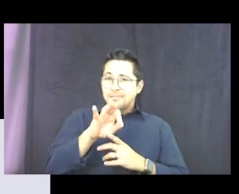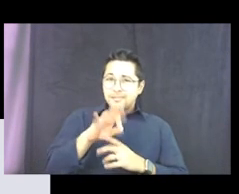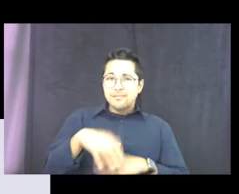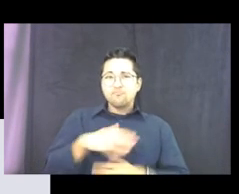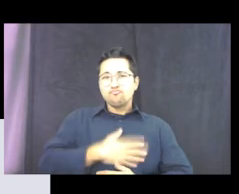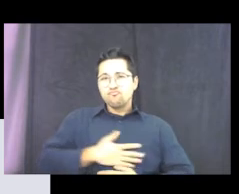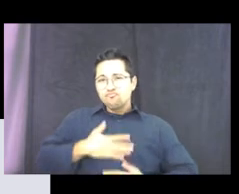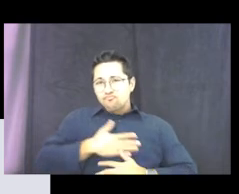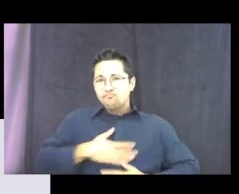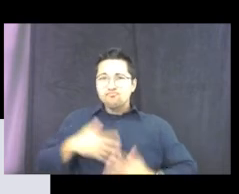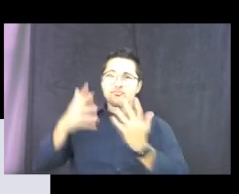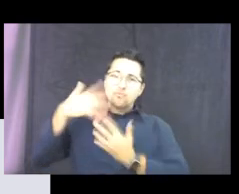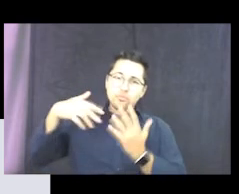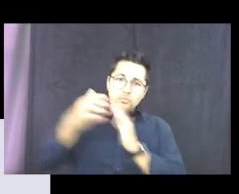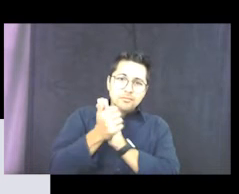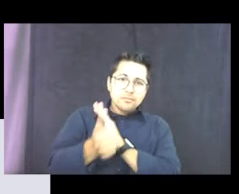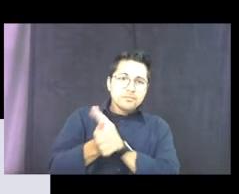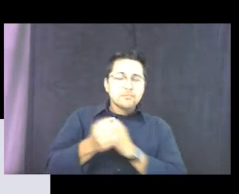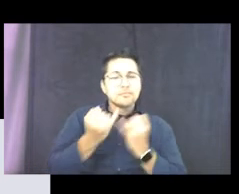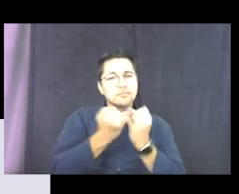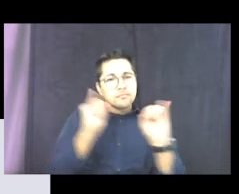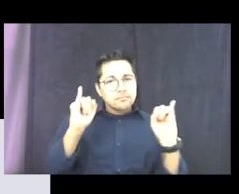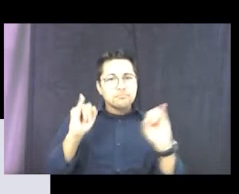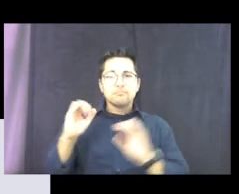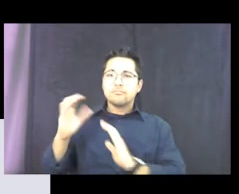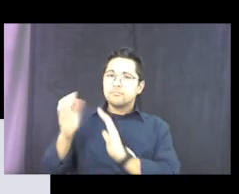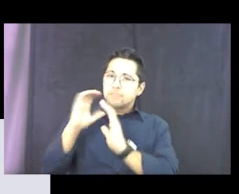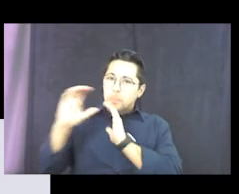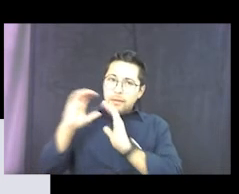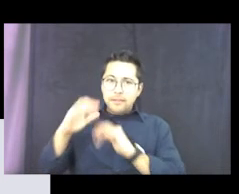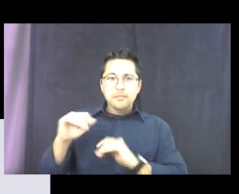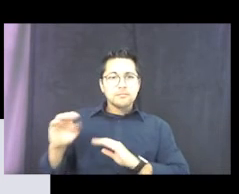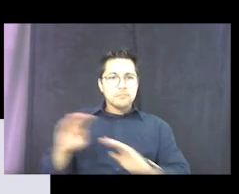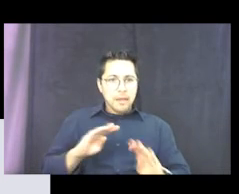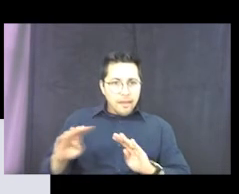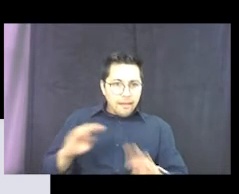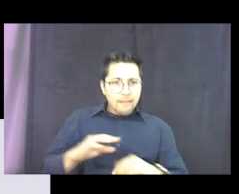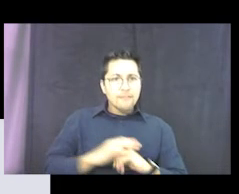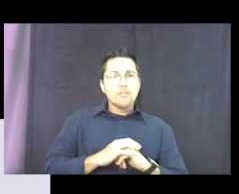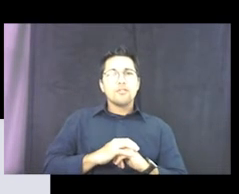leisure, social skills, independence, communication, behavior regulation,